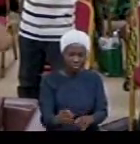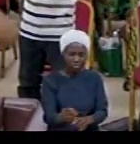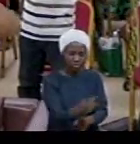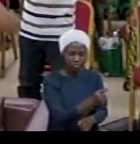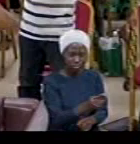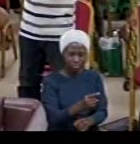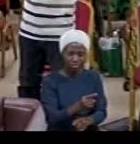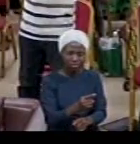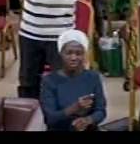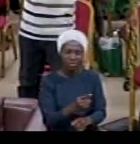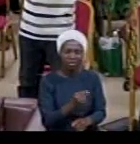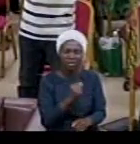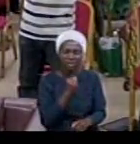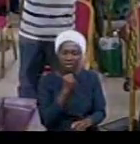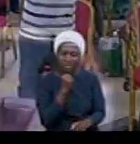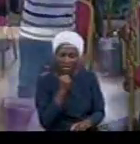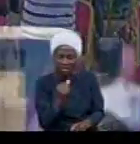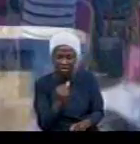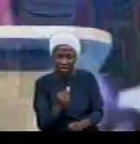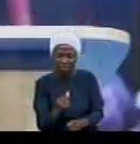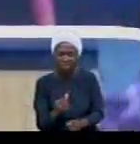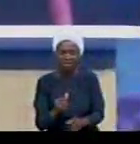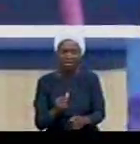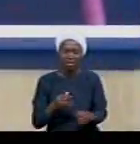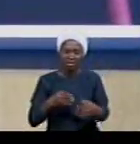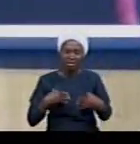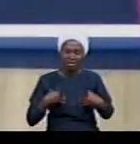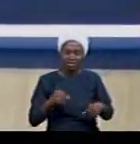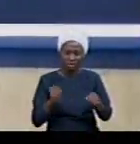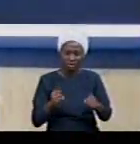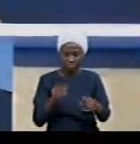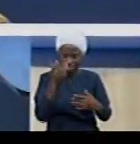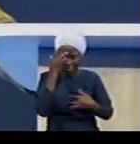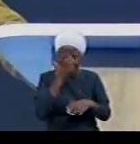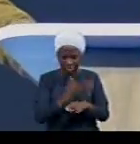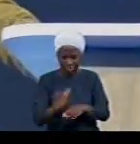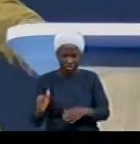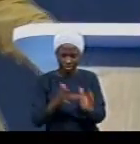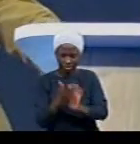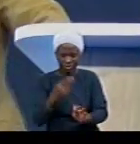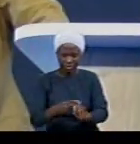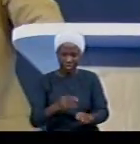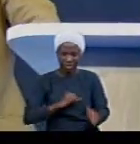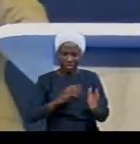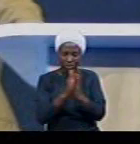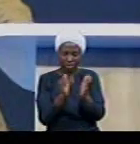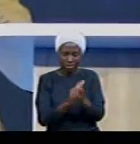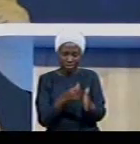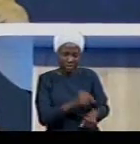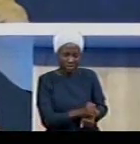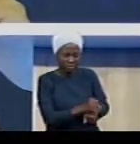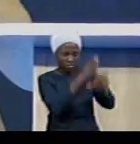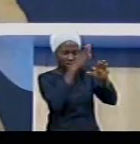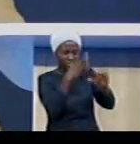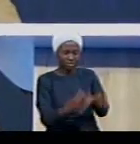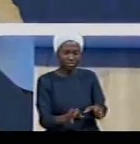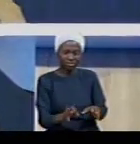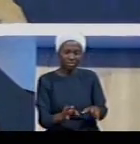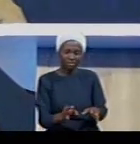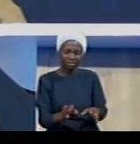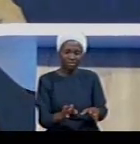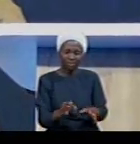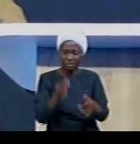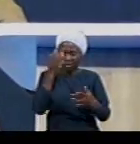away. I pray that the mountain of incurable infirmity that have been there for a long